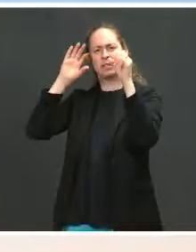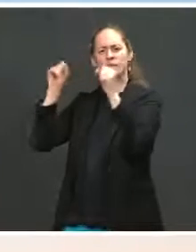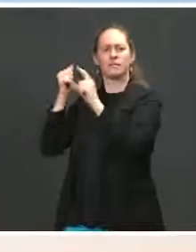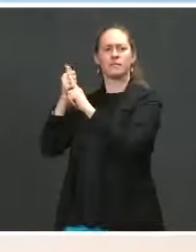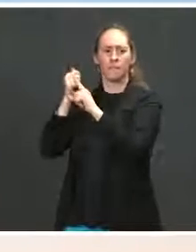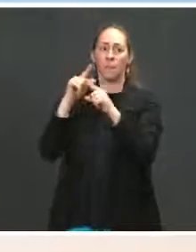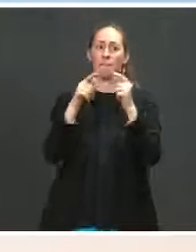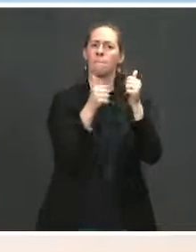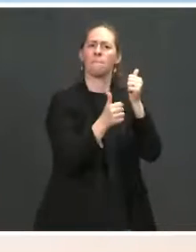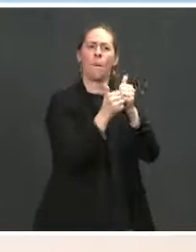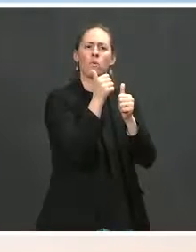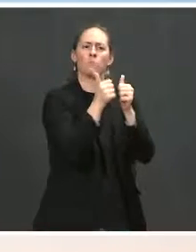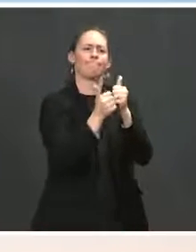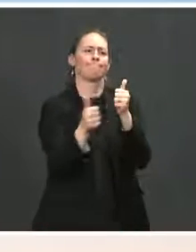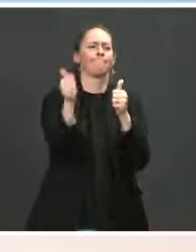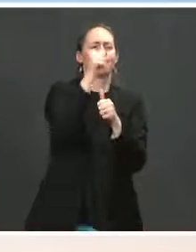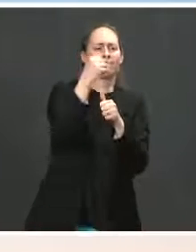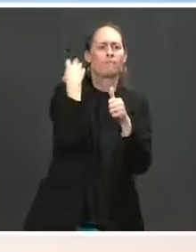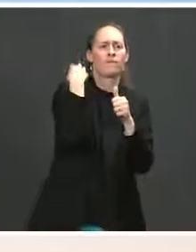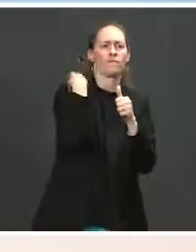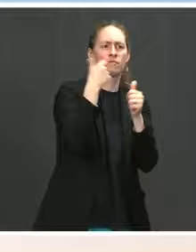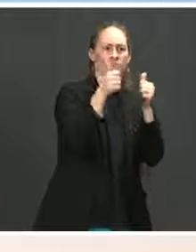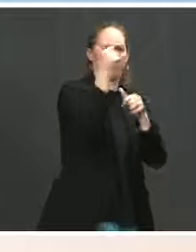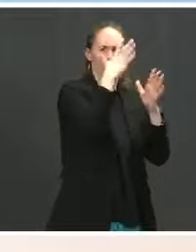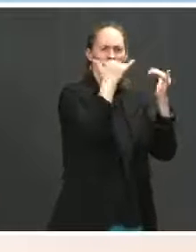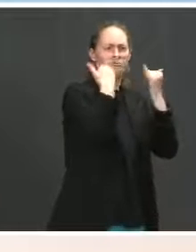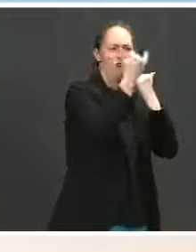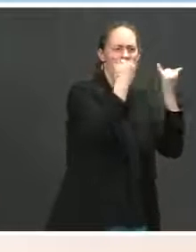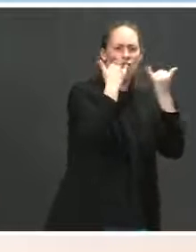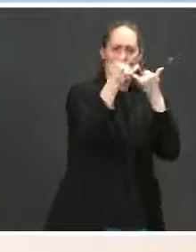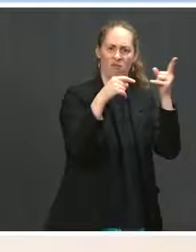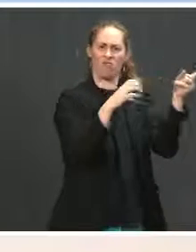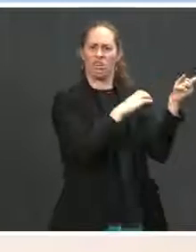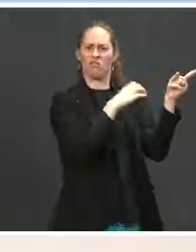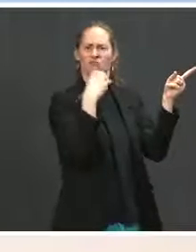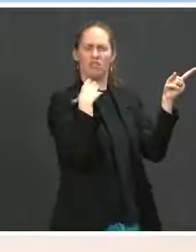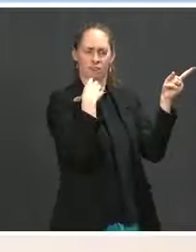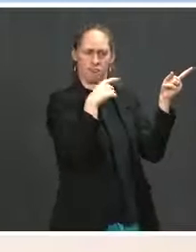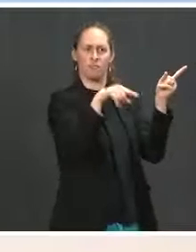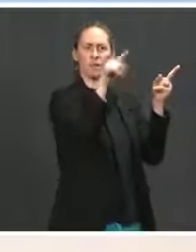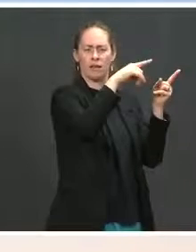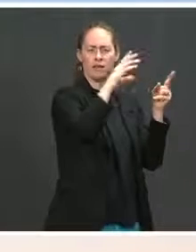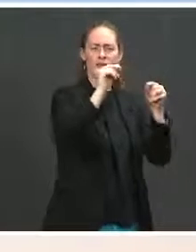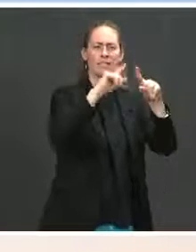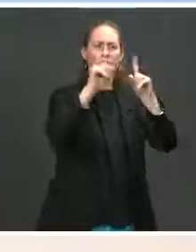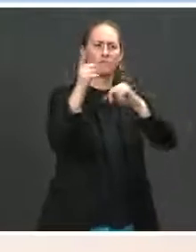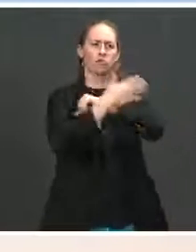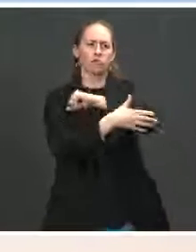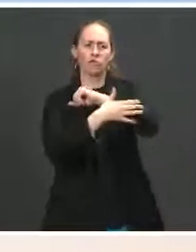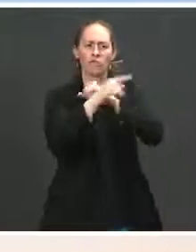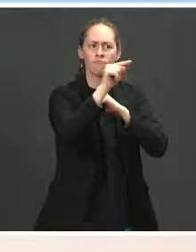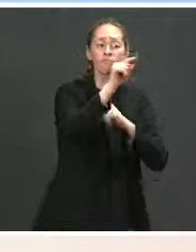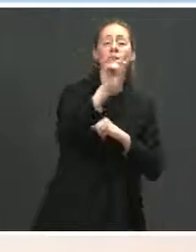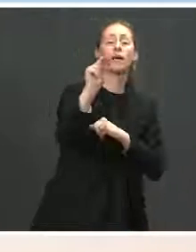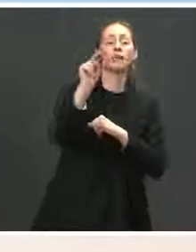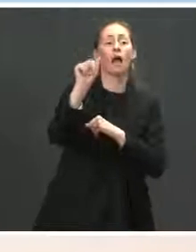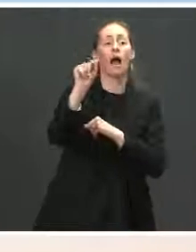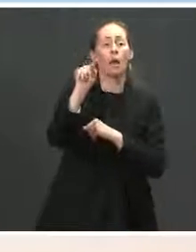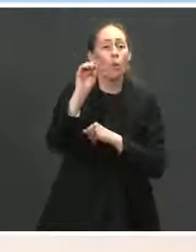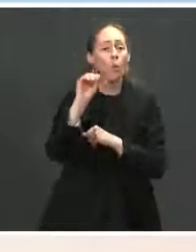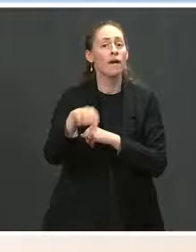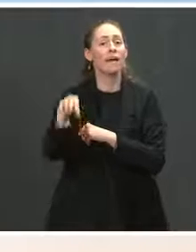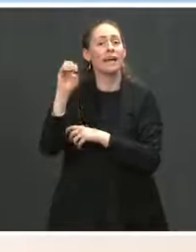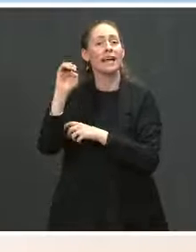to nearly 50 members of Congress, 44 countries, NATO, the EU, and the UN. These consultations and conversations